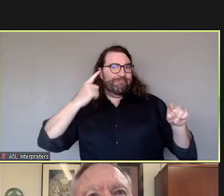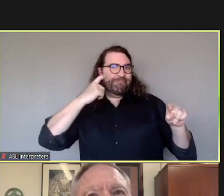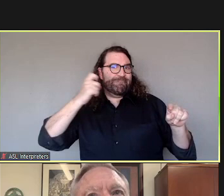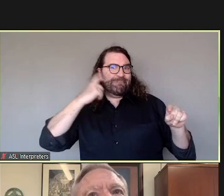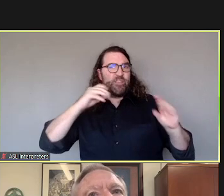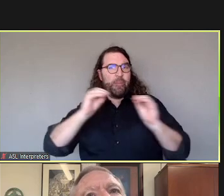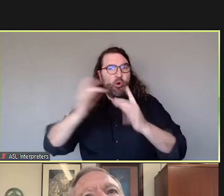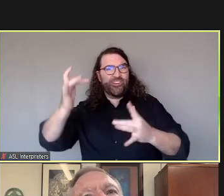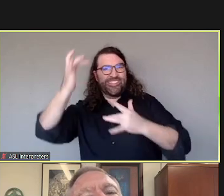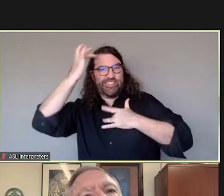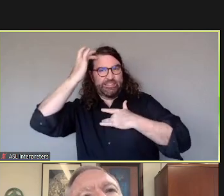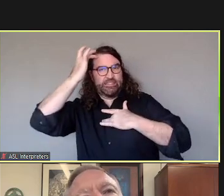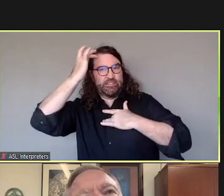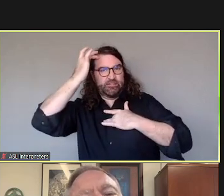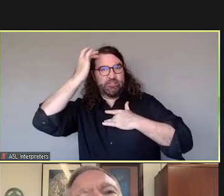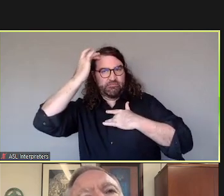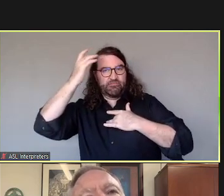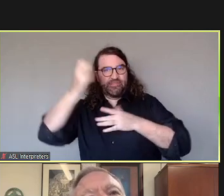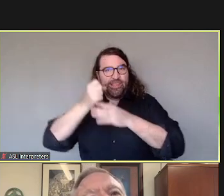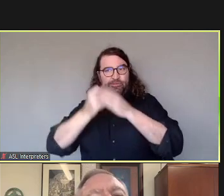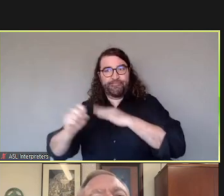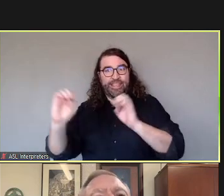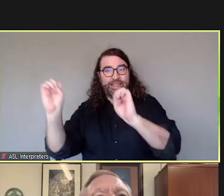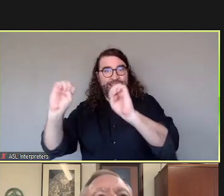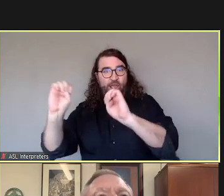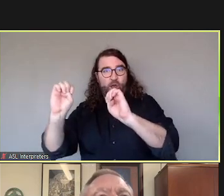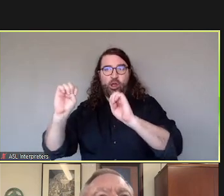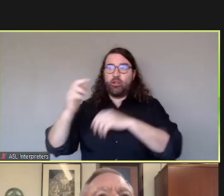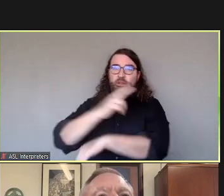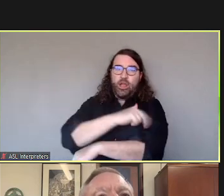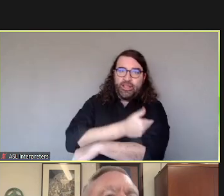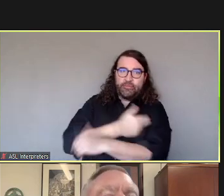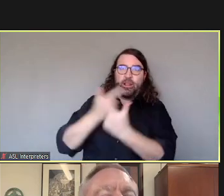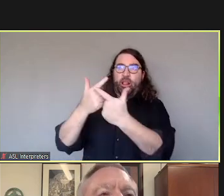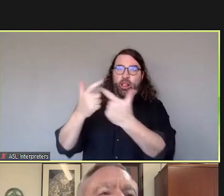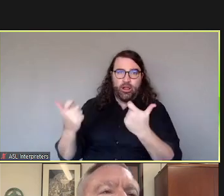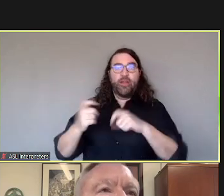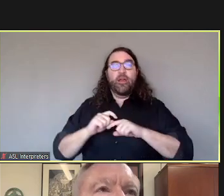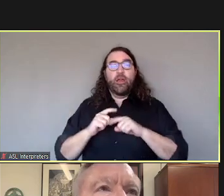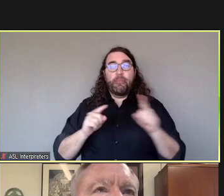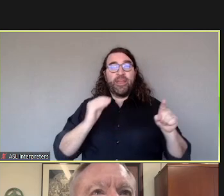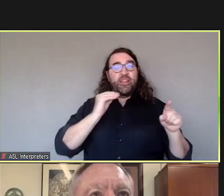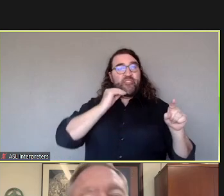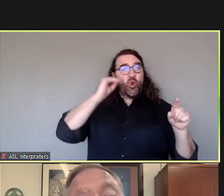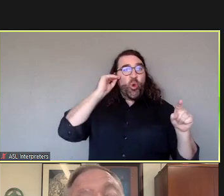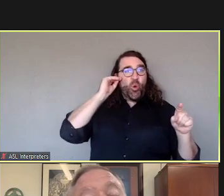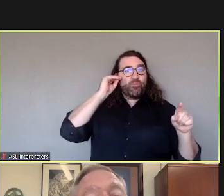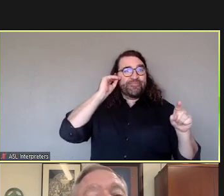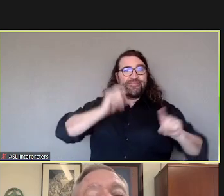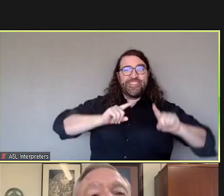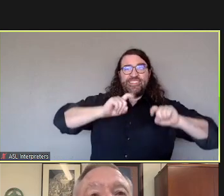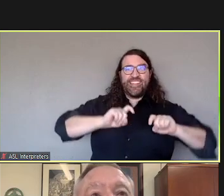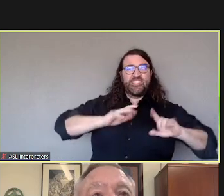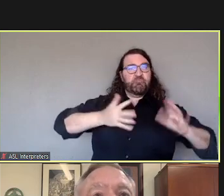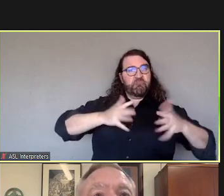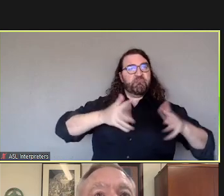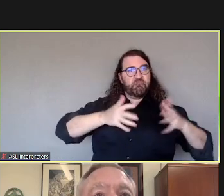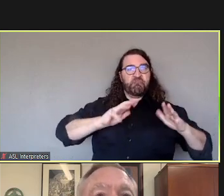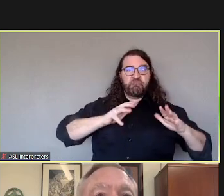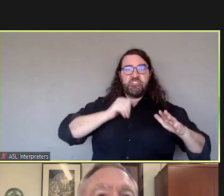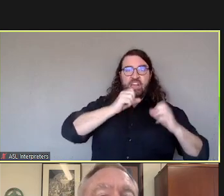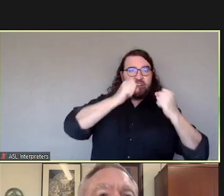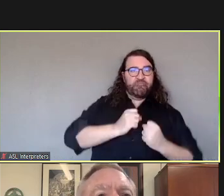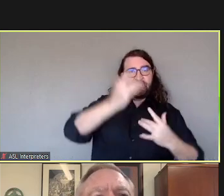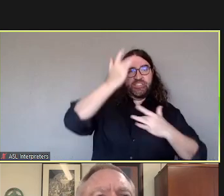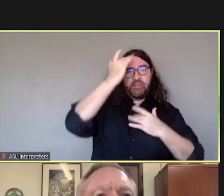and ERs and in the hospital and the like. But and if you're not very sick, I mean, most of my patients now do